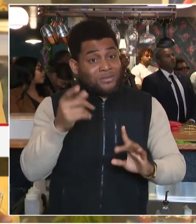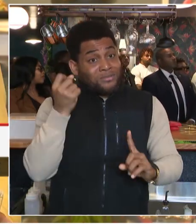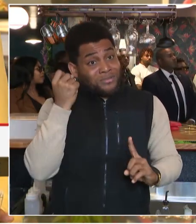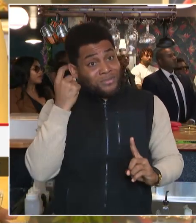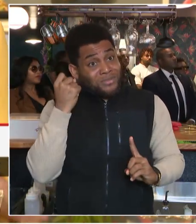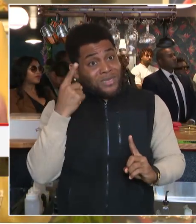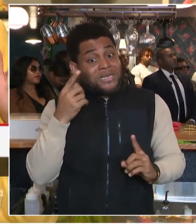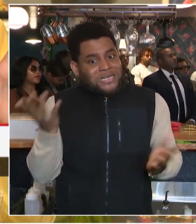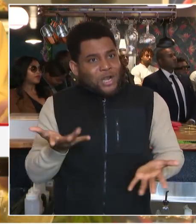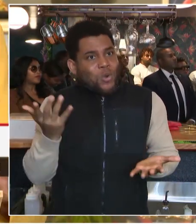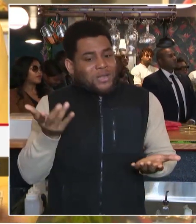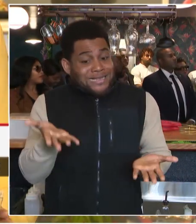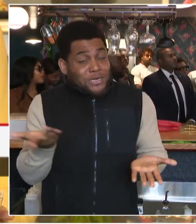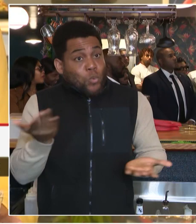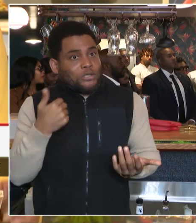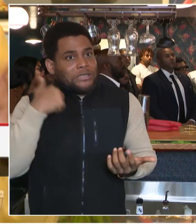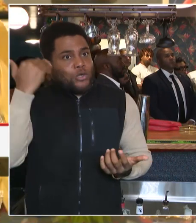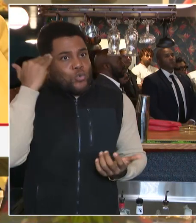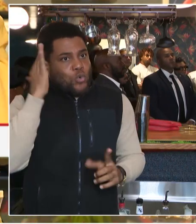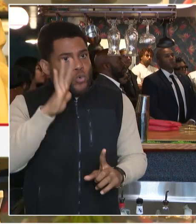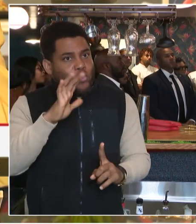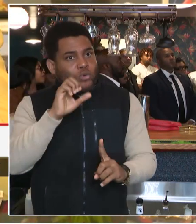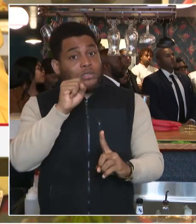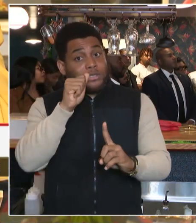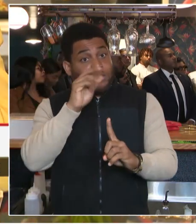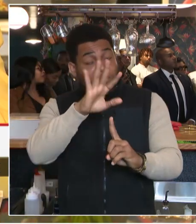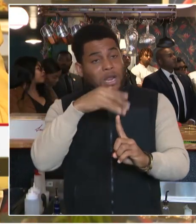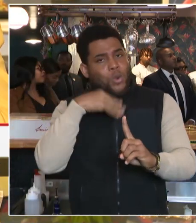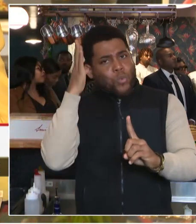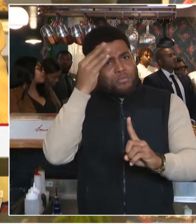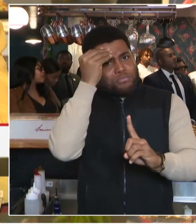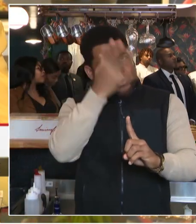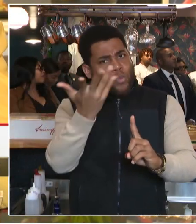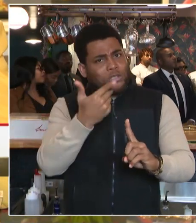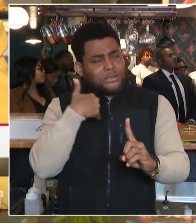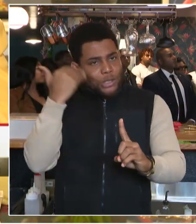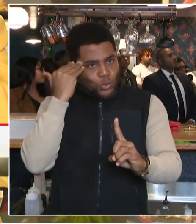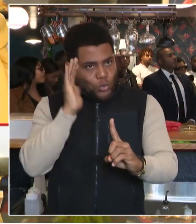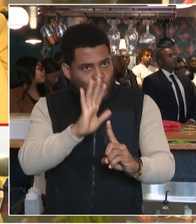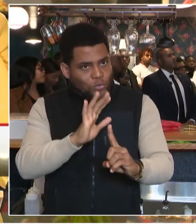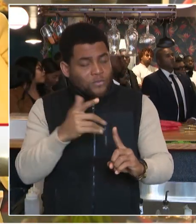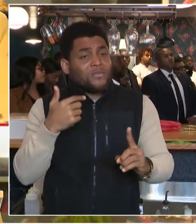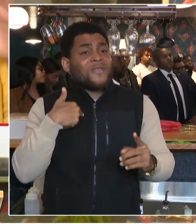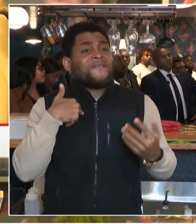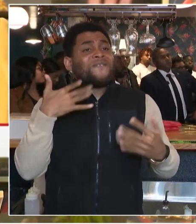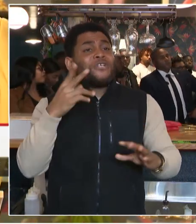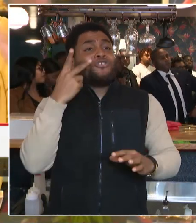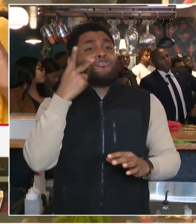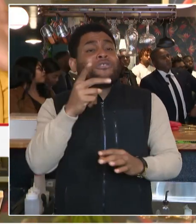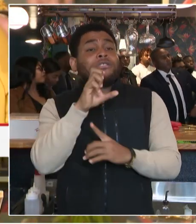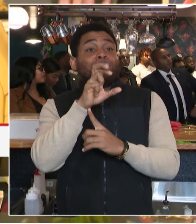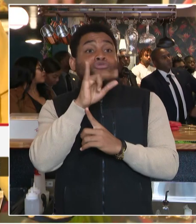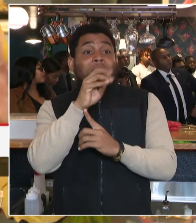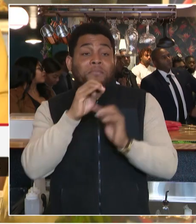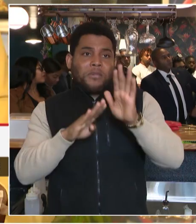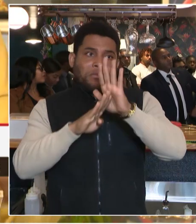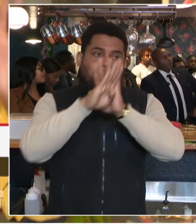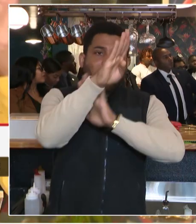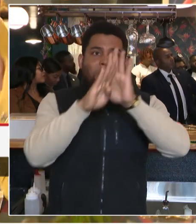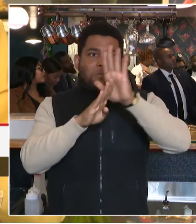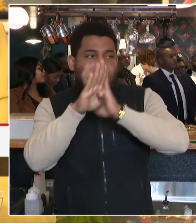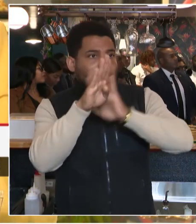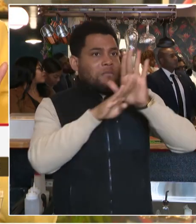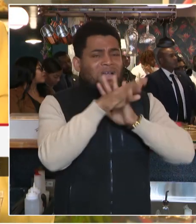Sam. And I've been at this for 15 years, and I've seen spikes in crime. And I see our team work